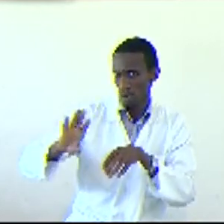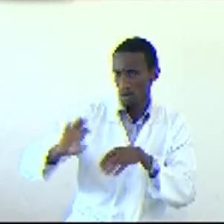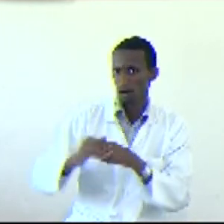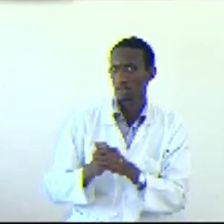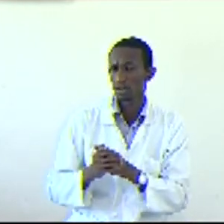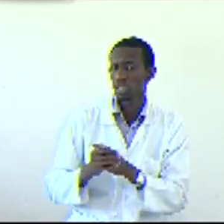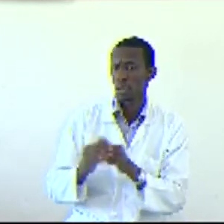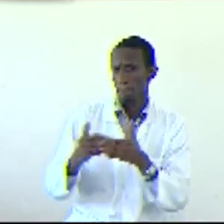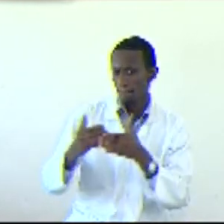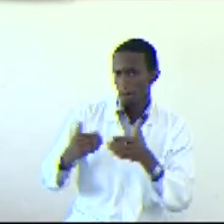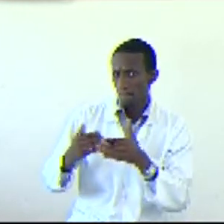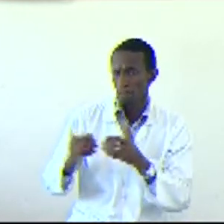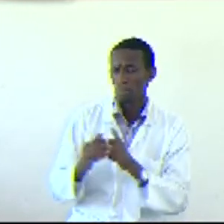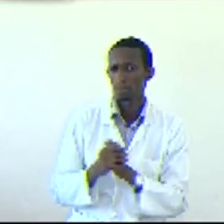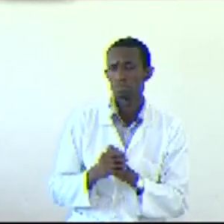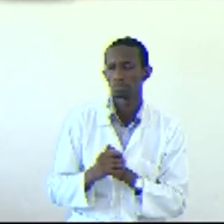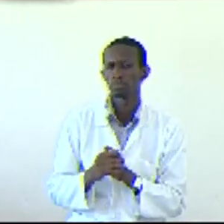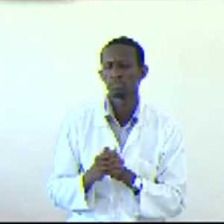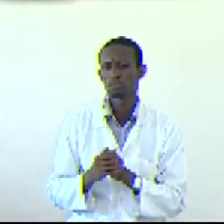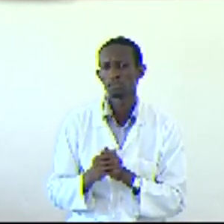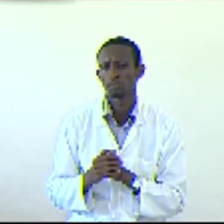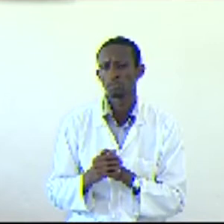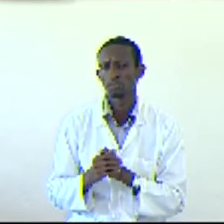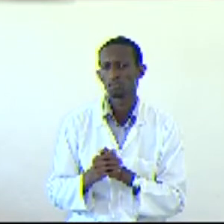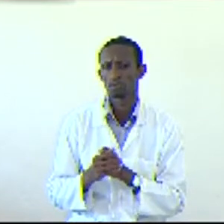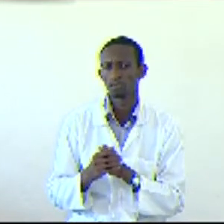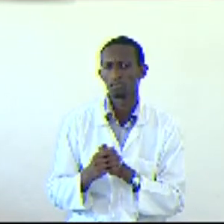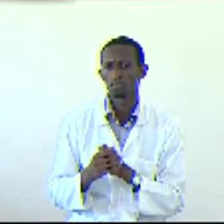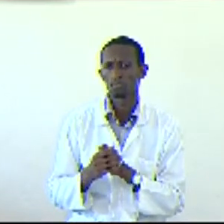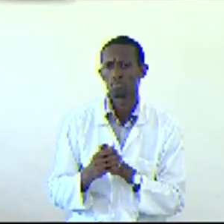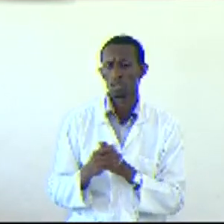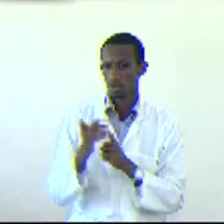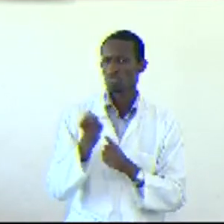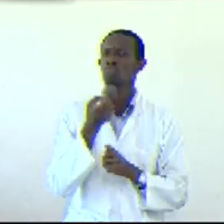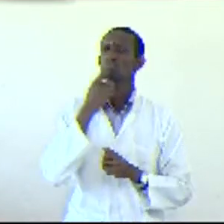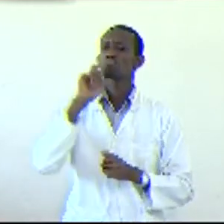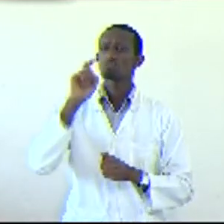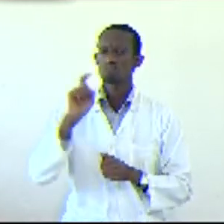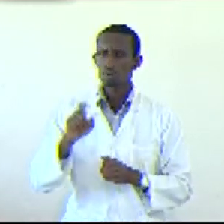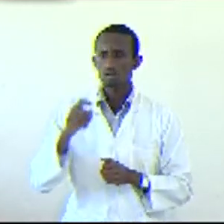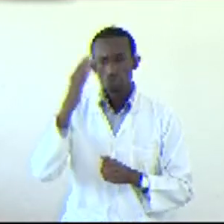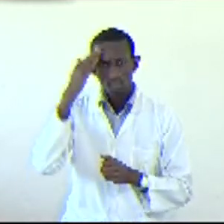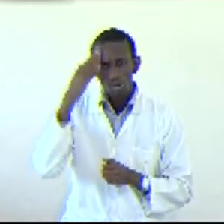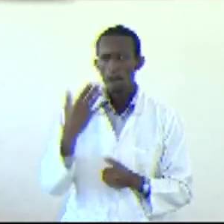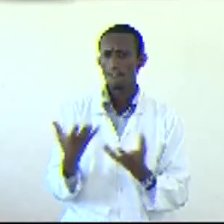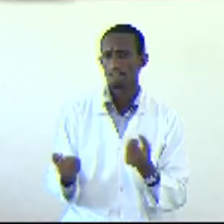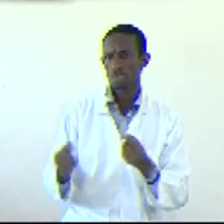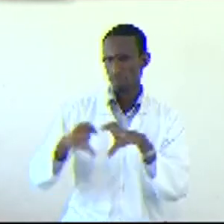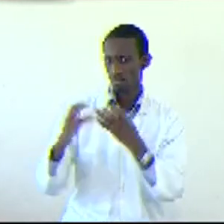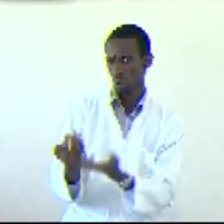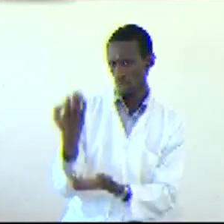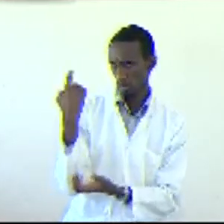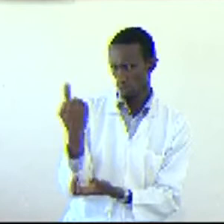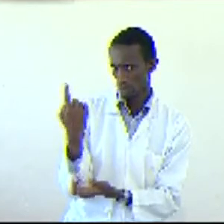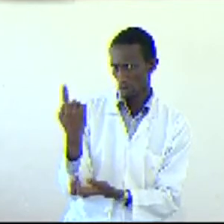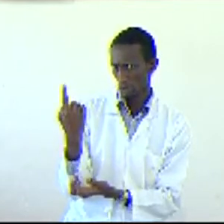it collides this one, then we must have one ball with the same velocity, one ball